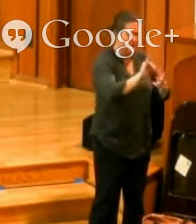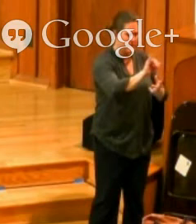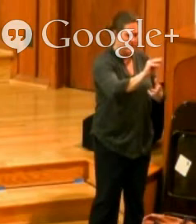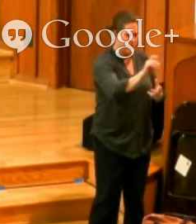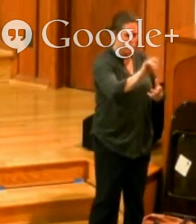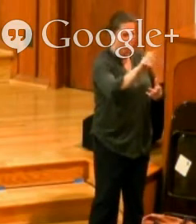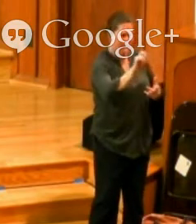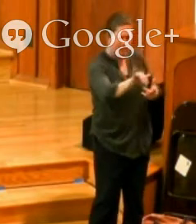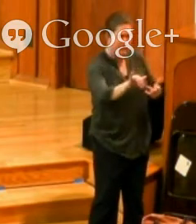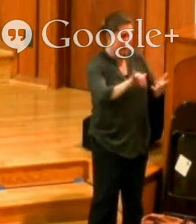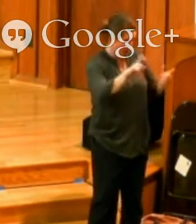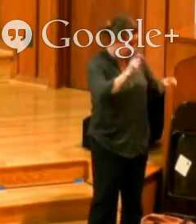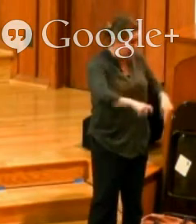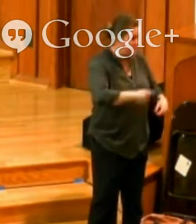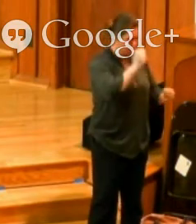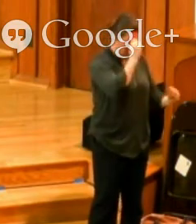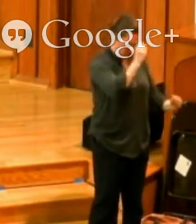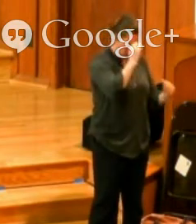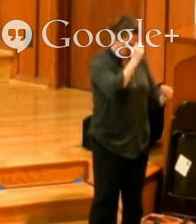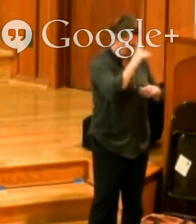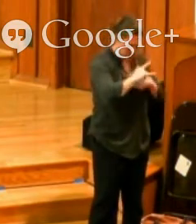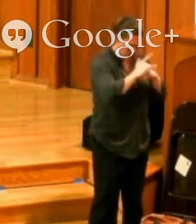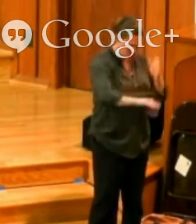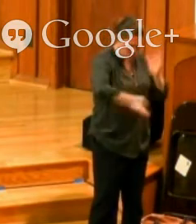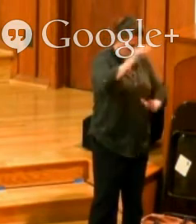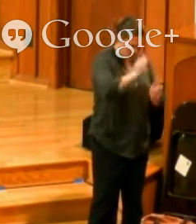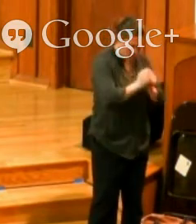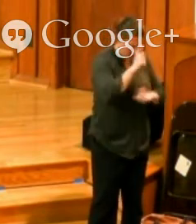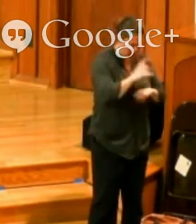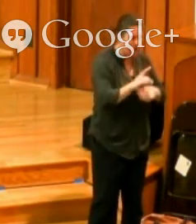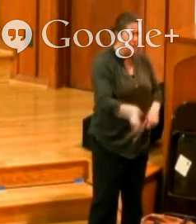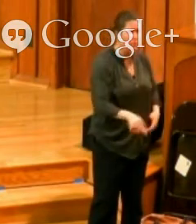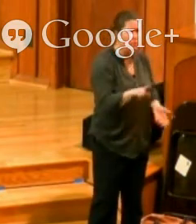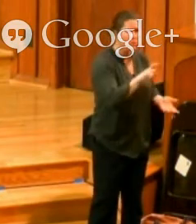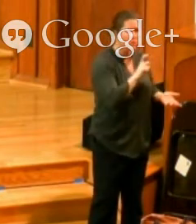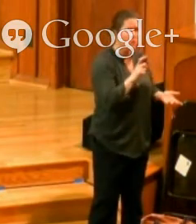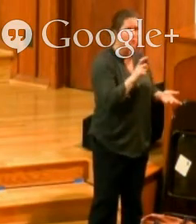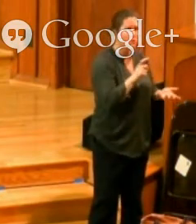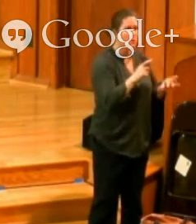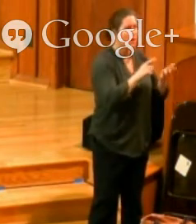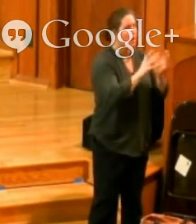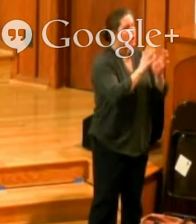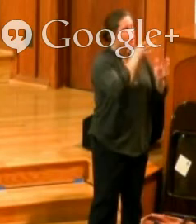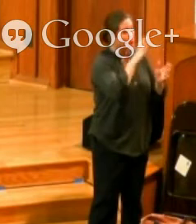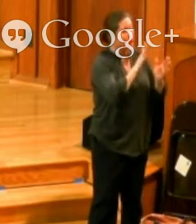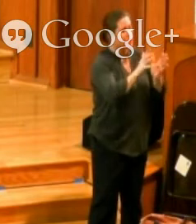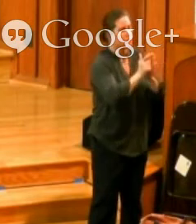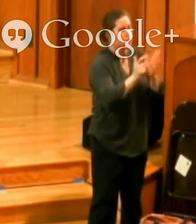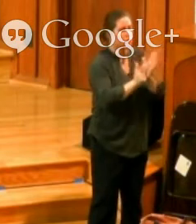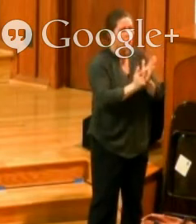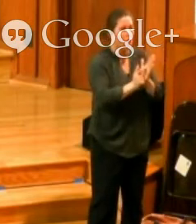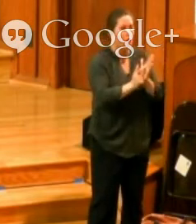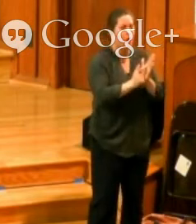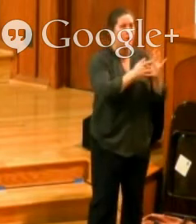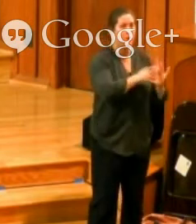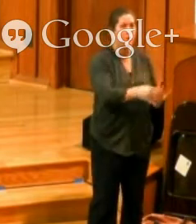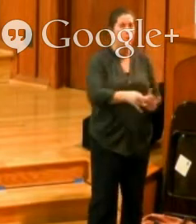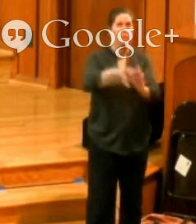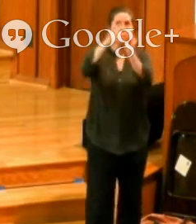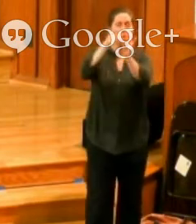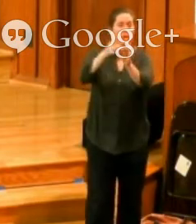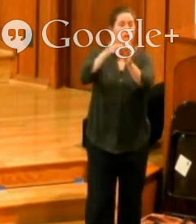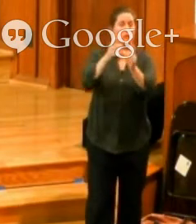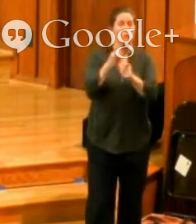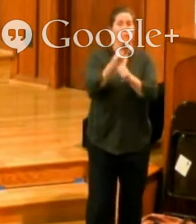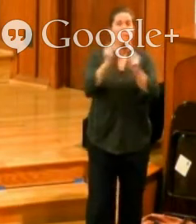our children need to be growing up with? God's law is the pathway to freedom and genuine happiness. God's